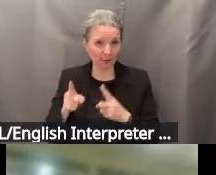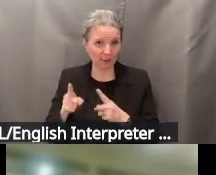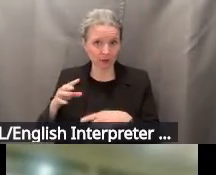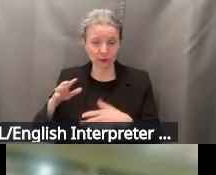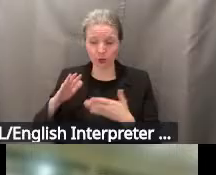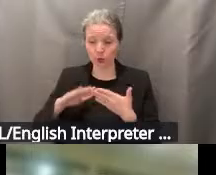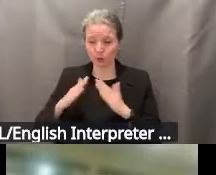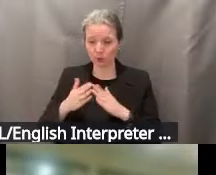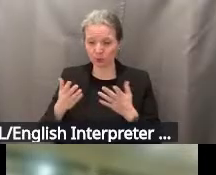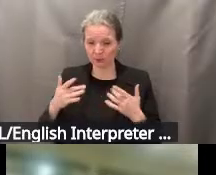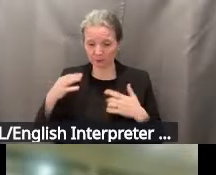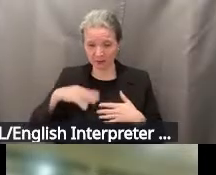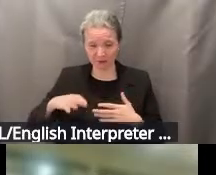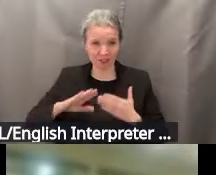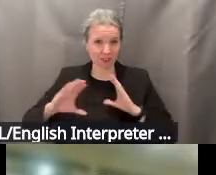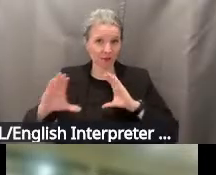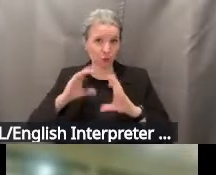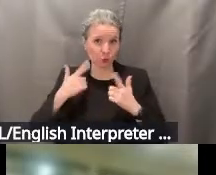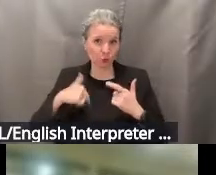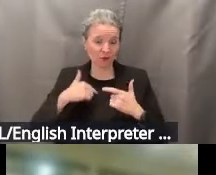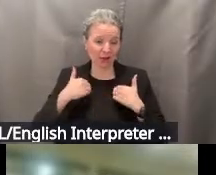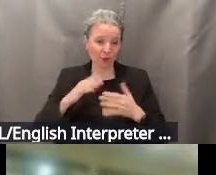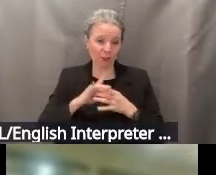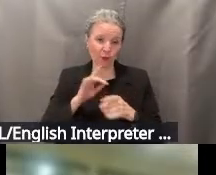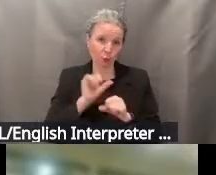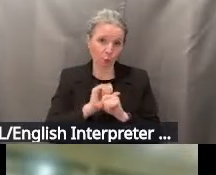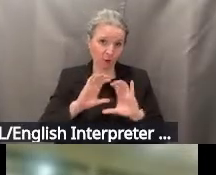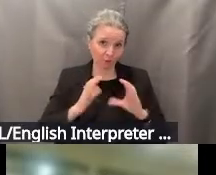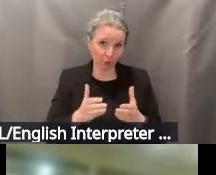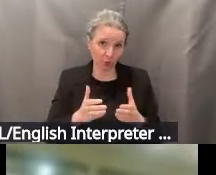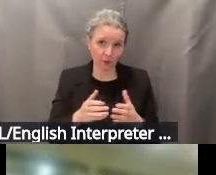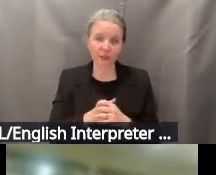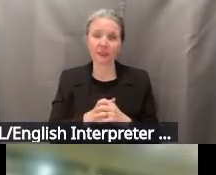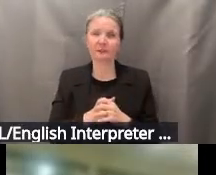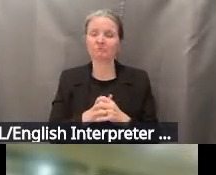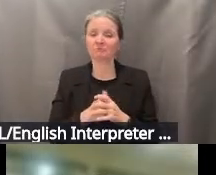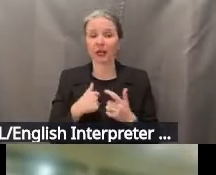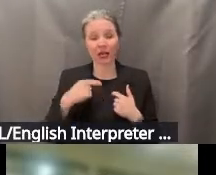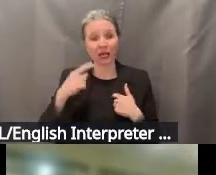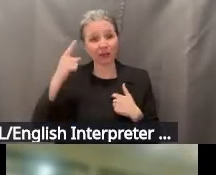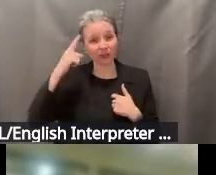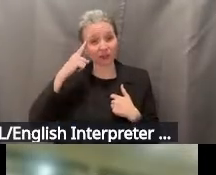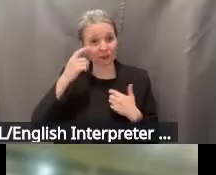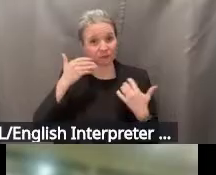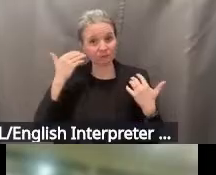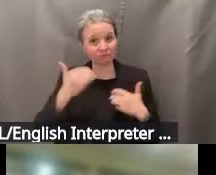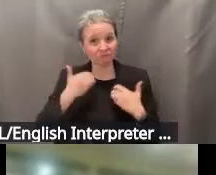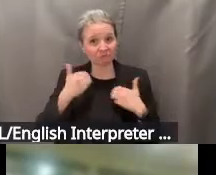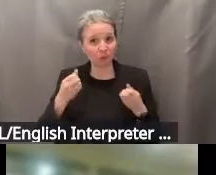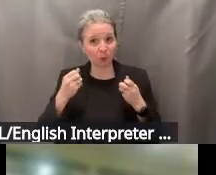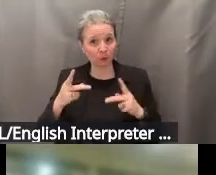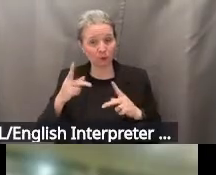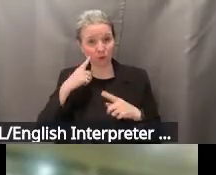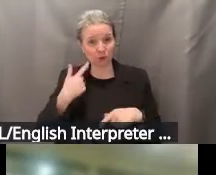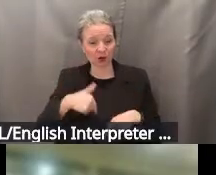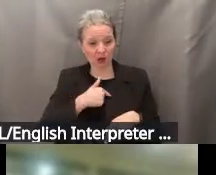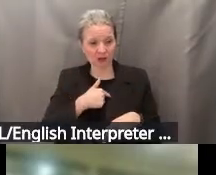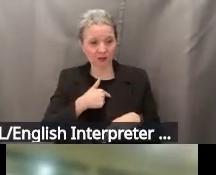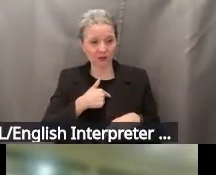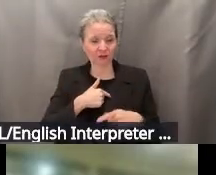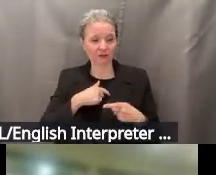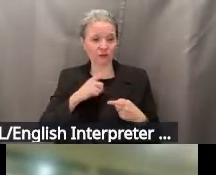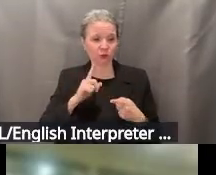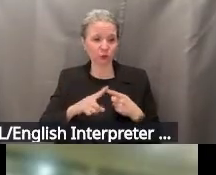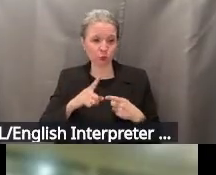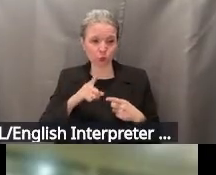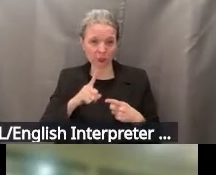benefits, the conversations that we've had around workforce. I just think that there's tremendous opportunity for us to